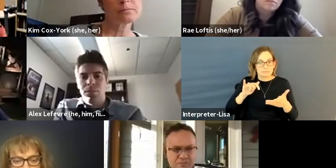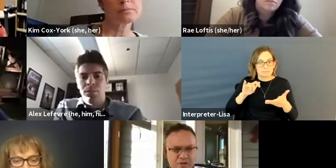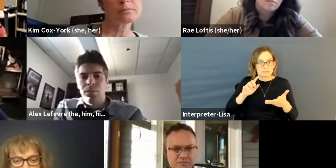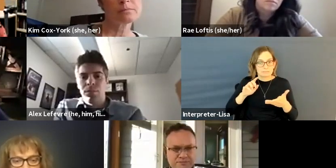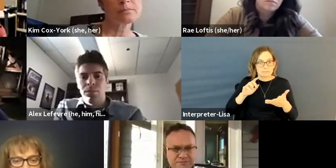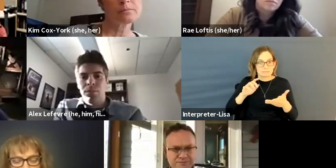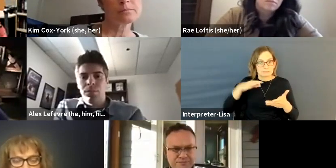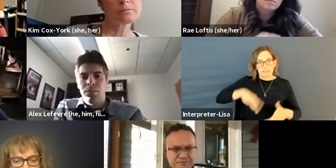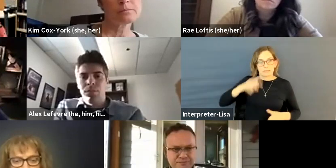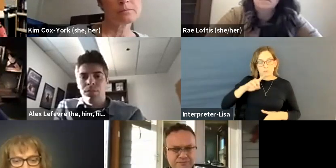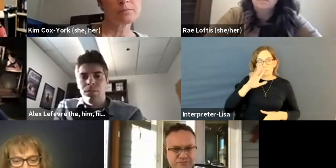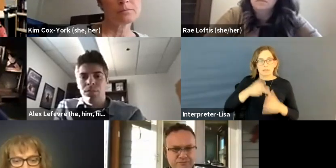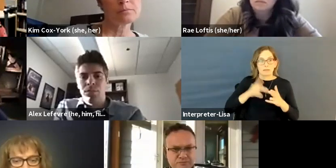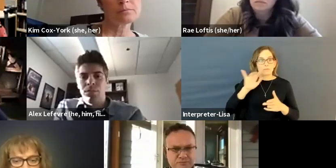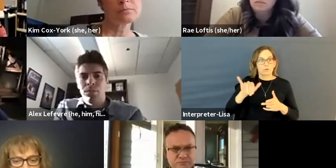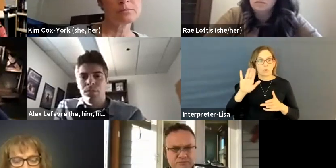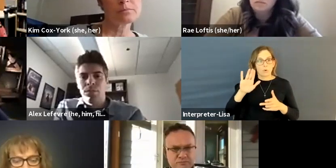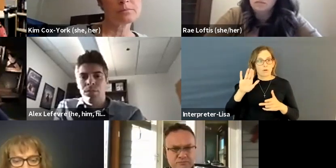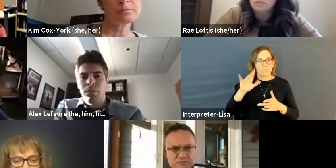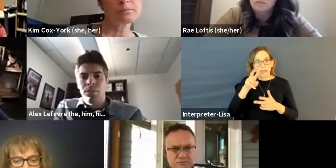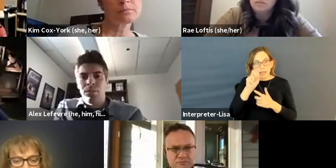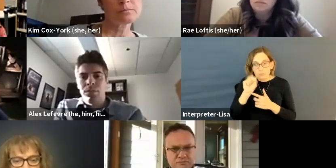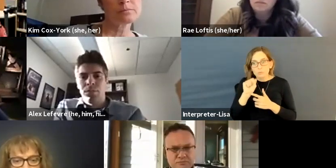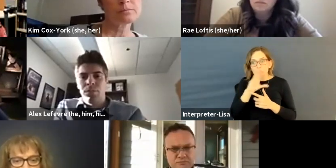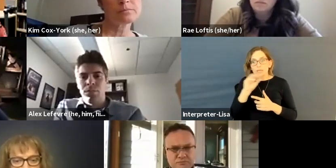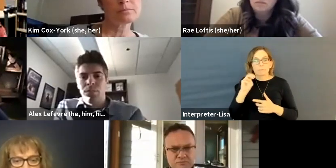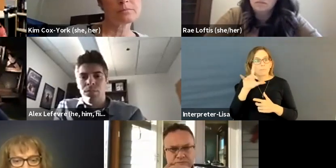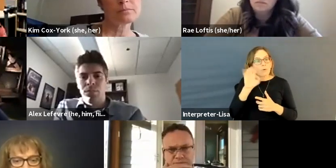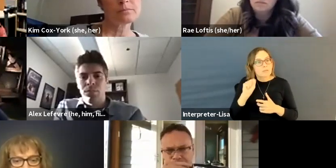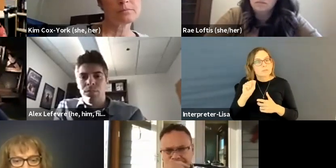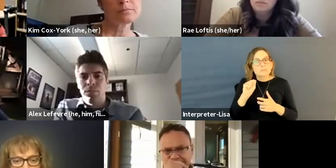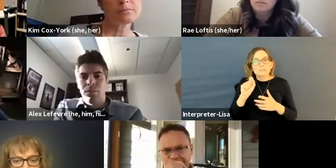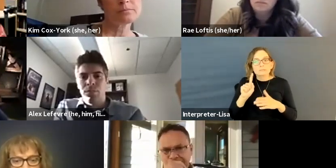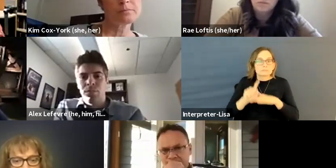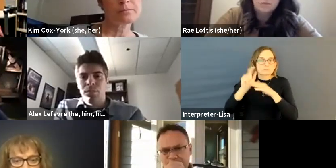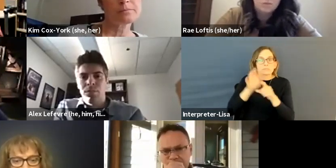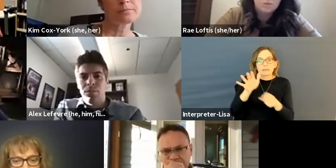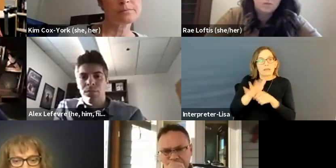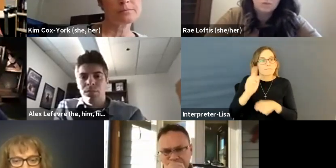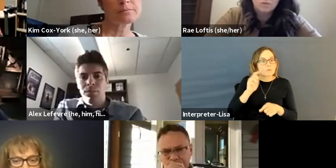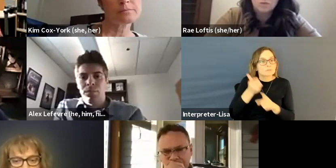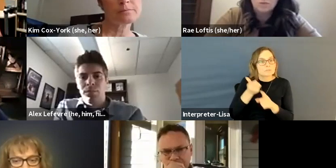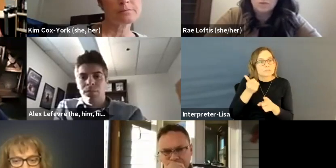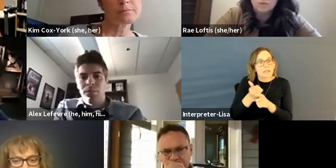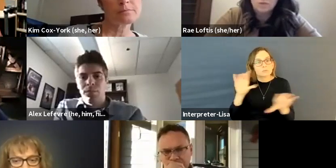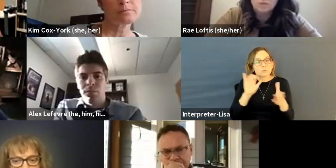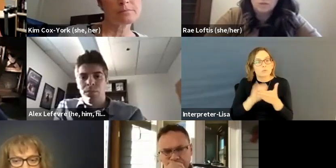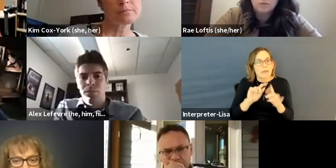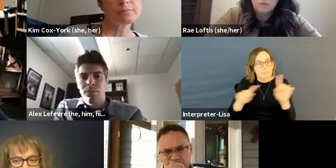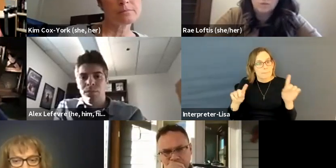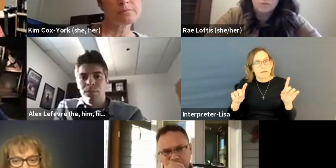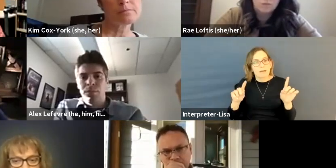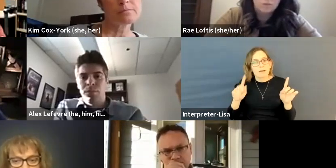up to your values and your morals and knowing what's right is a gain enough in itself to do that. But I think you were